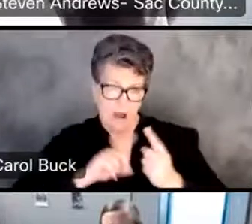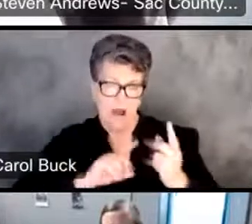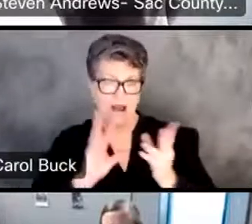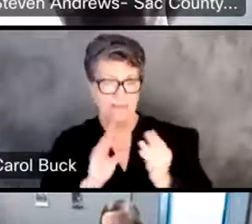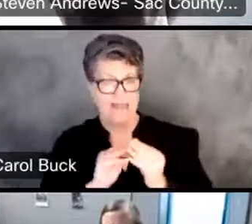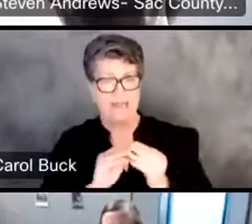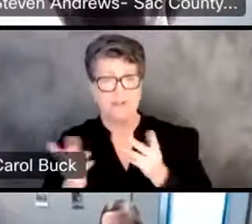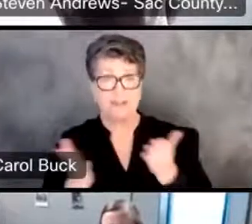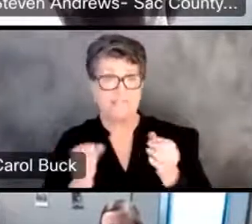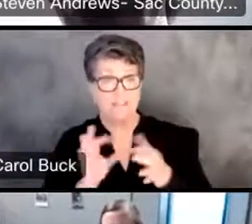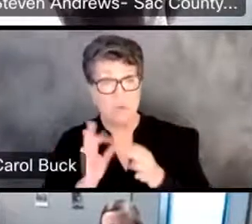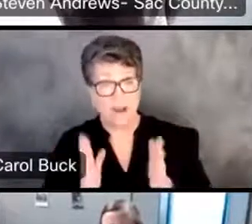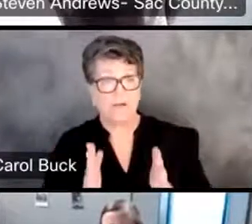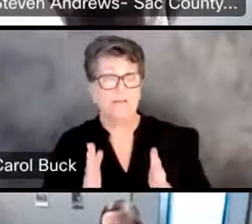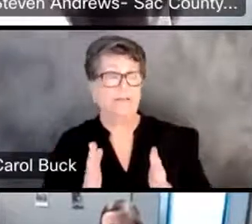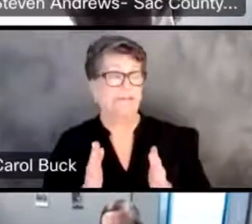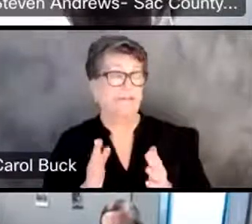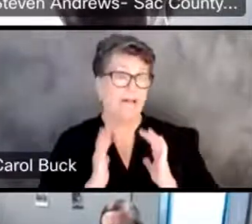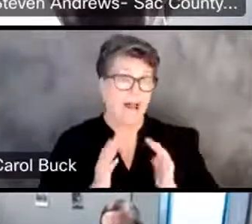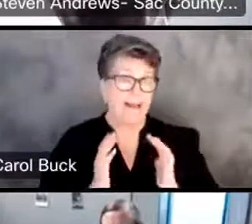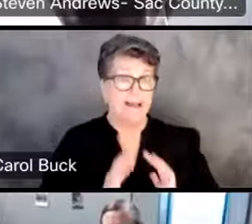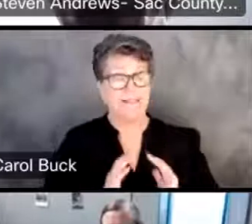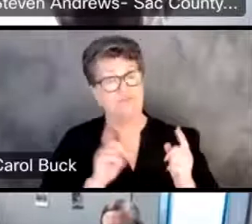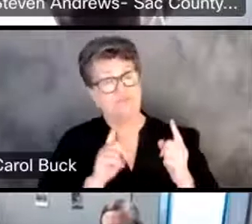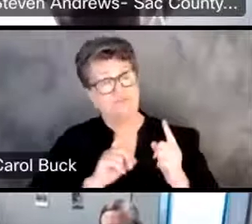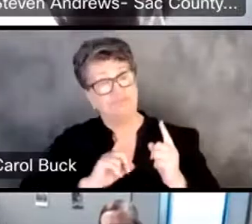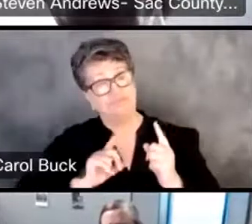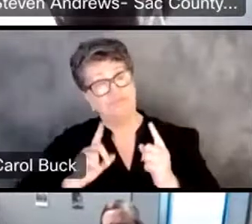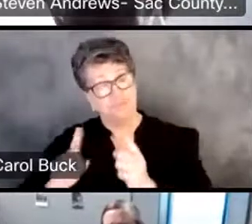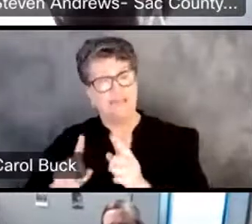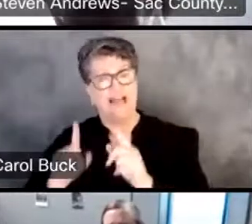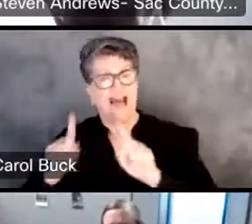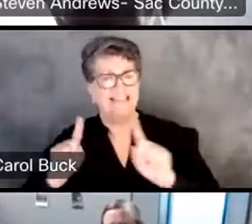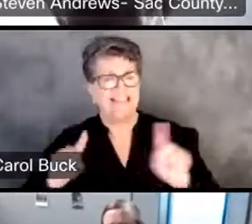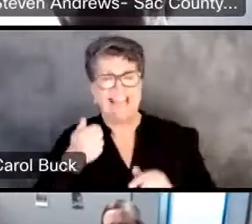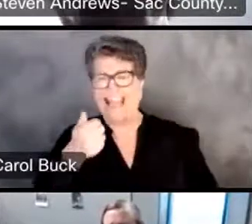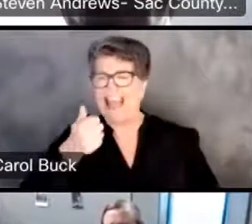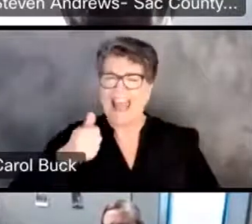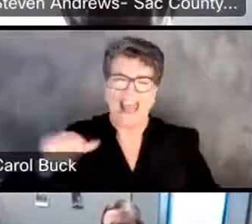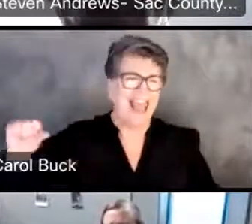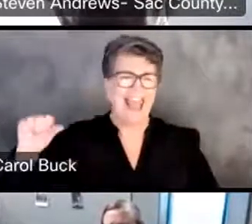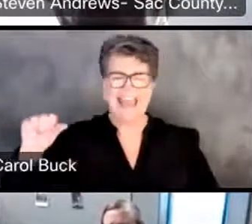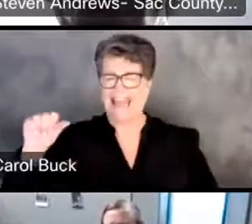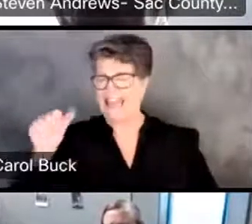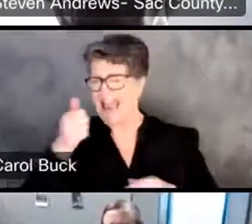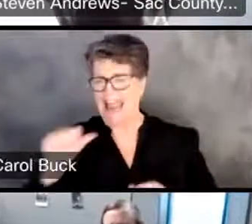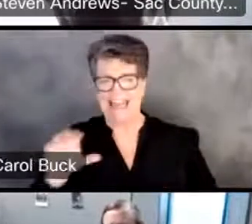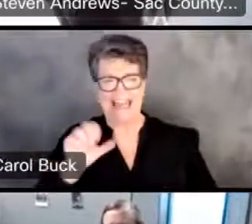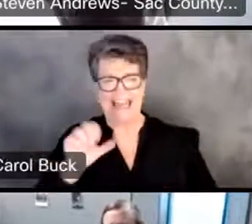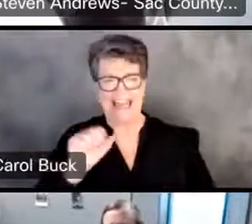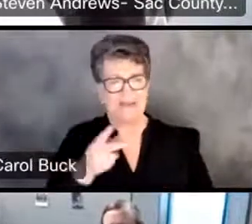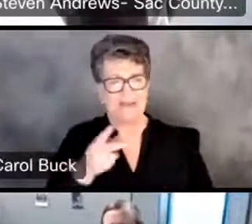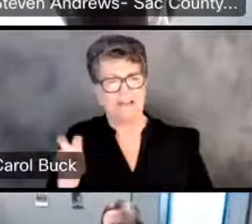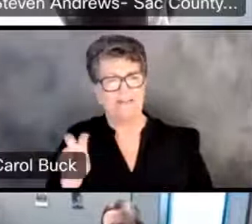service coordinators and clients, and just attending any of the SDP transitional